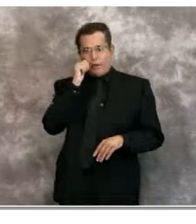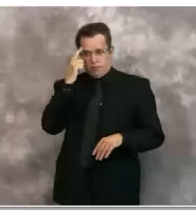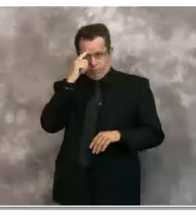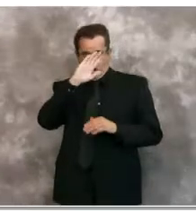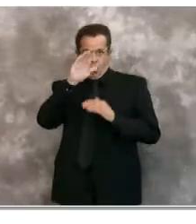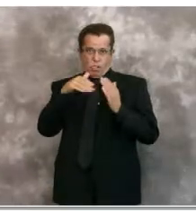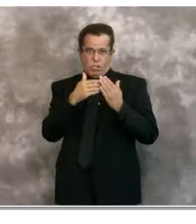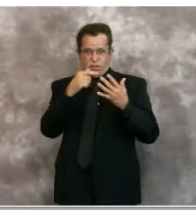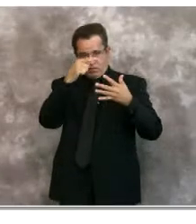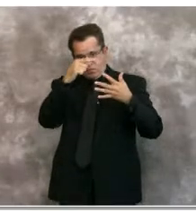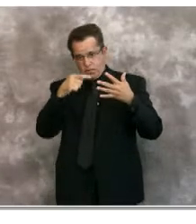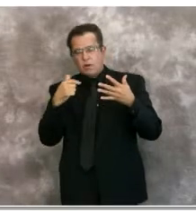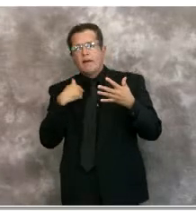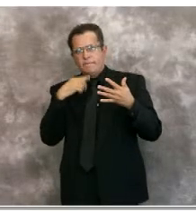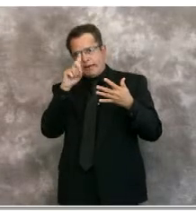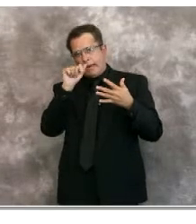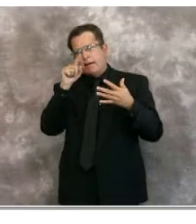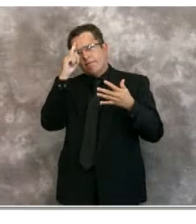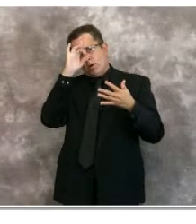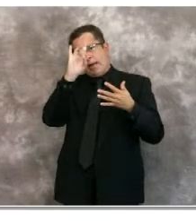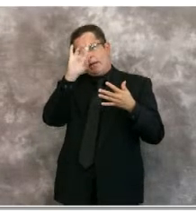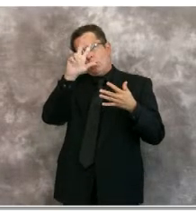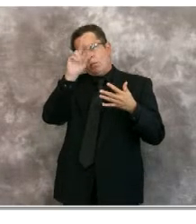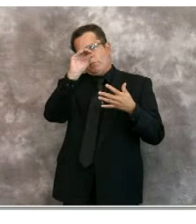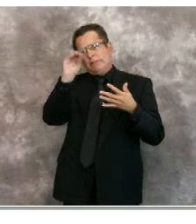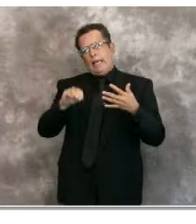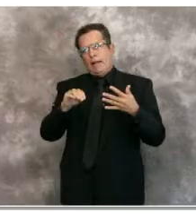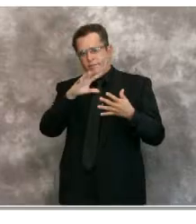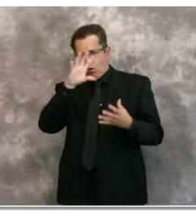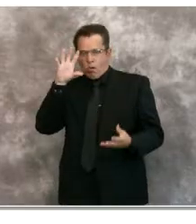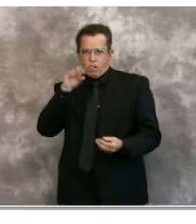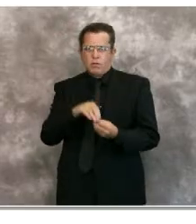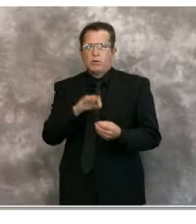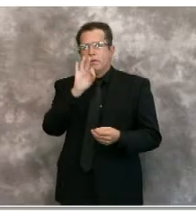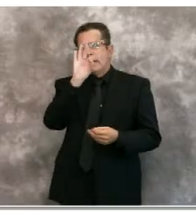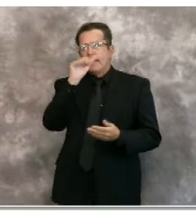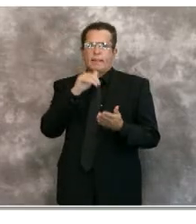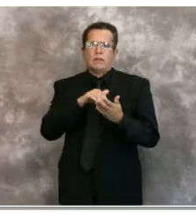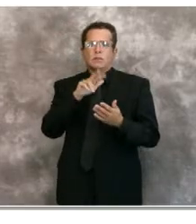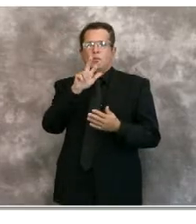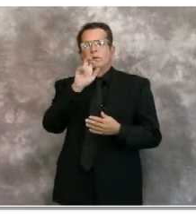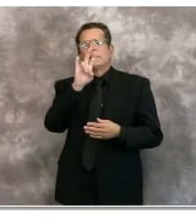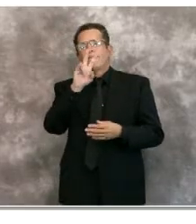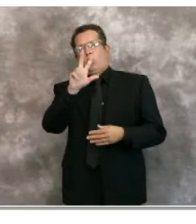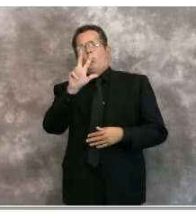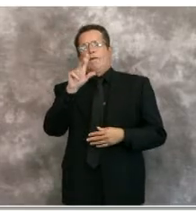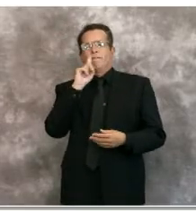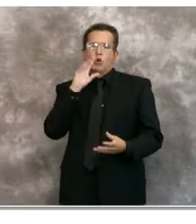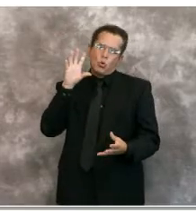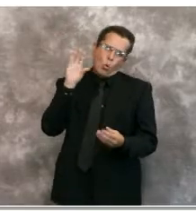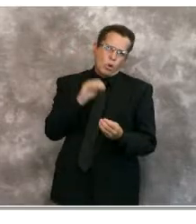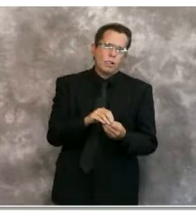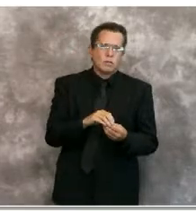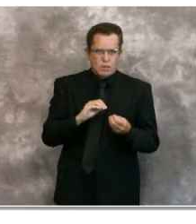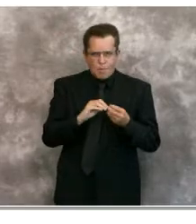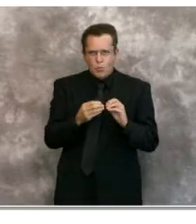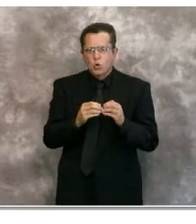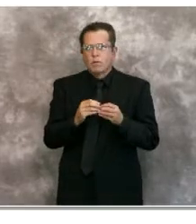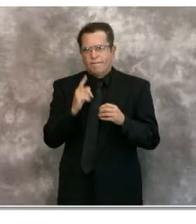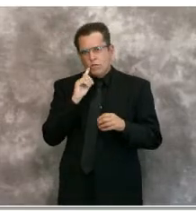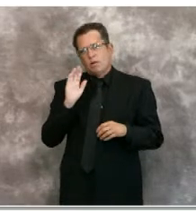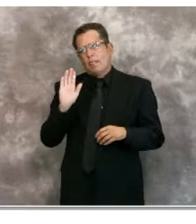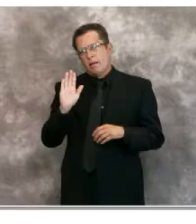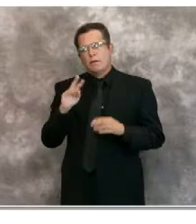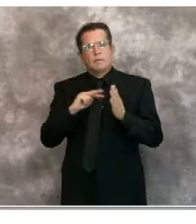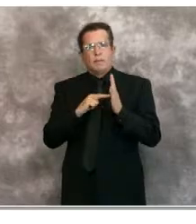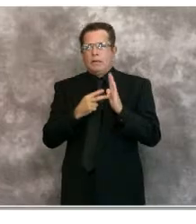all cases, we have data for 83%, which is 9,173 of the total number of cases, which